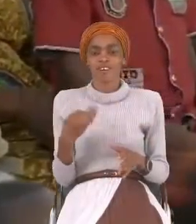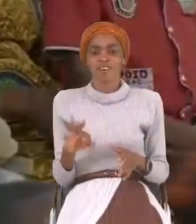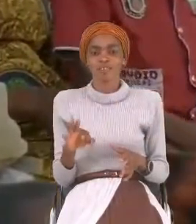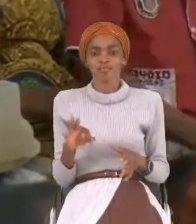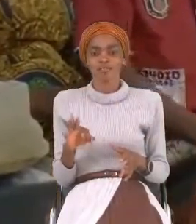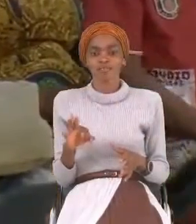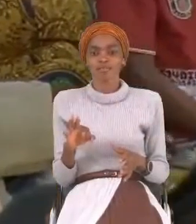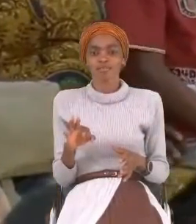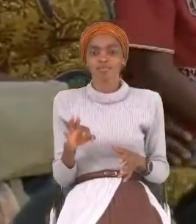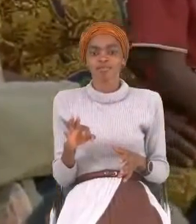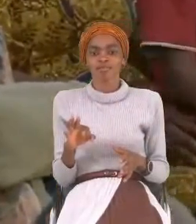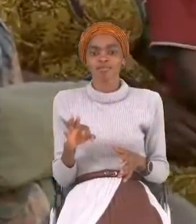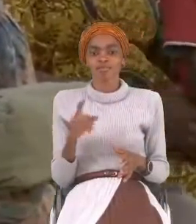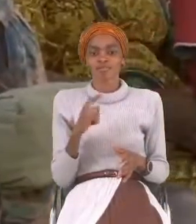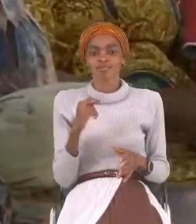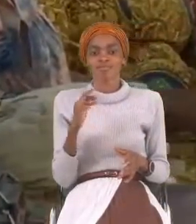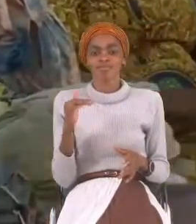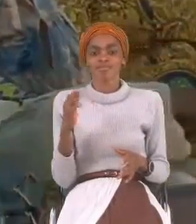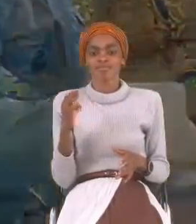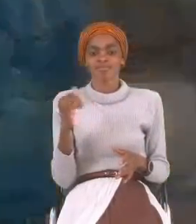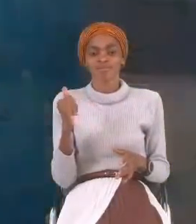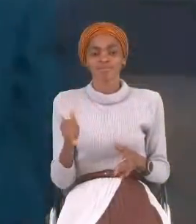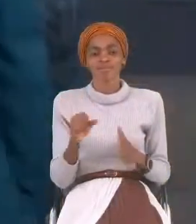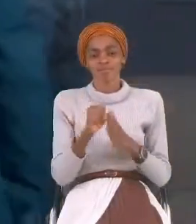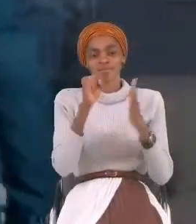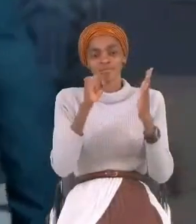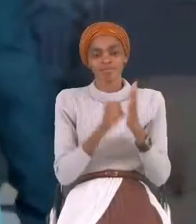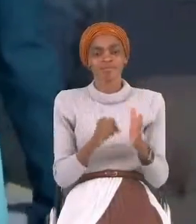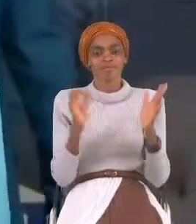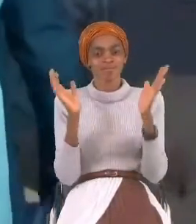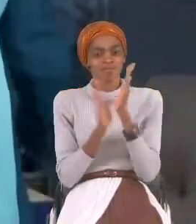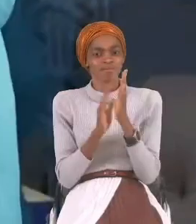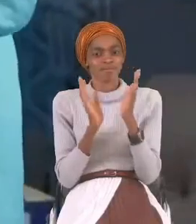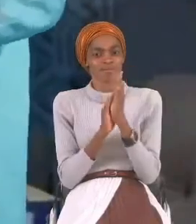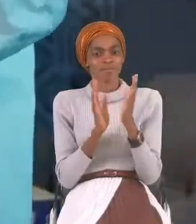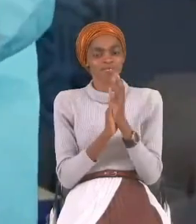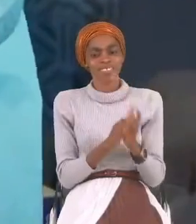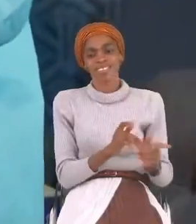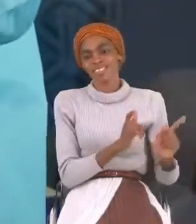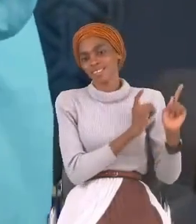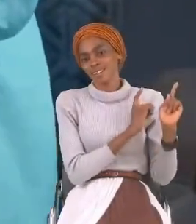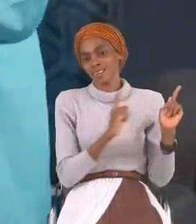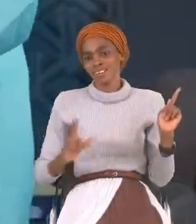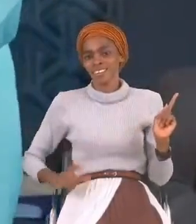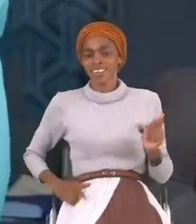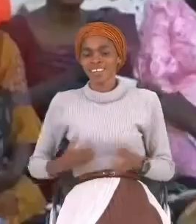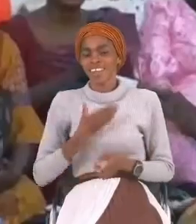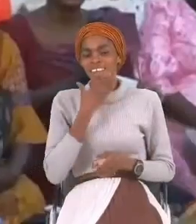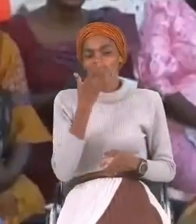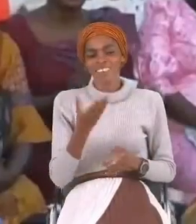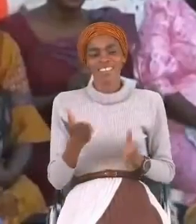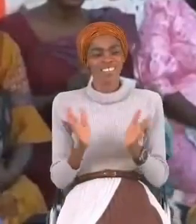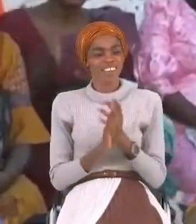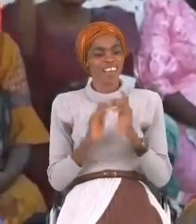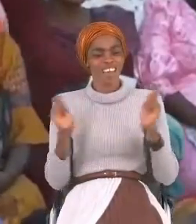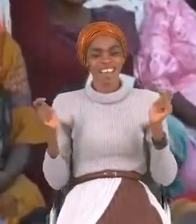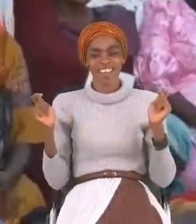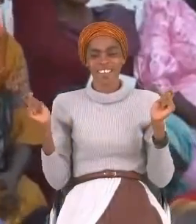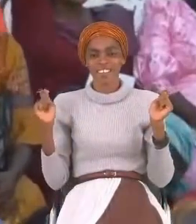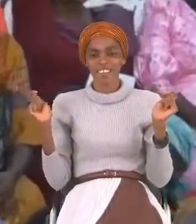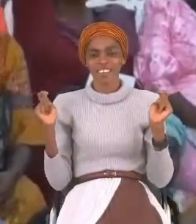us goodwill message. You're welcome, sir. Praise the Lord. Shout hallelujah.